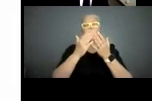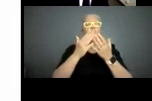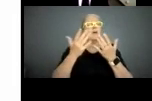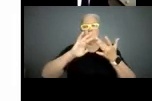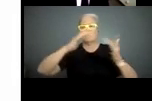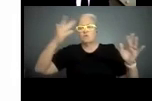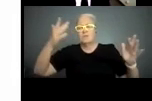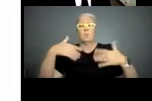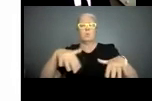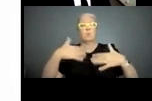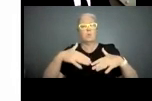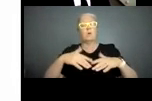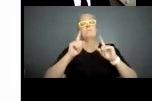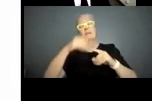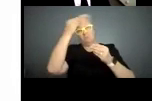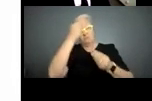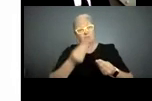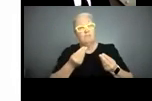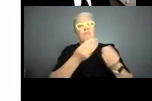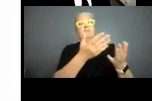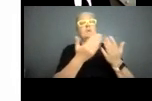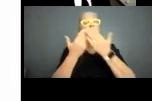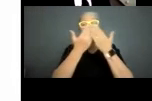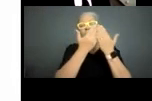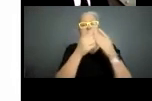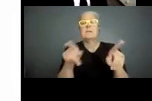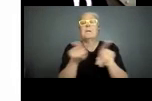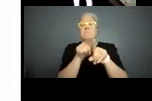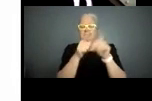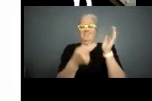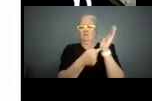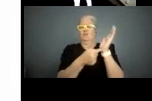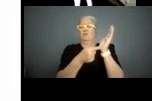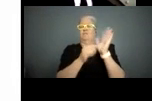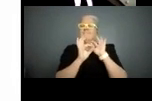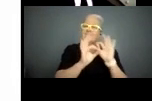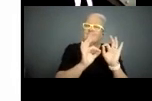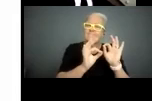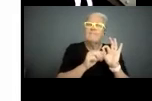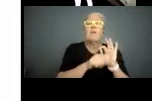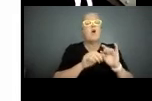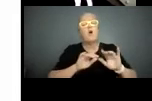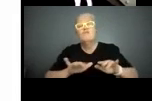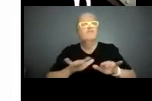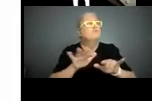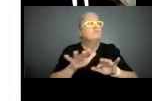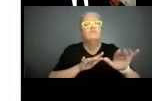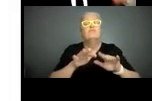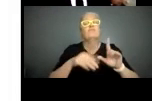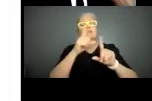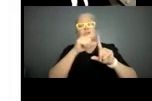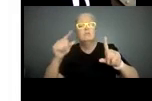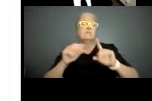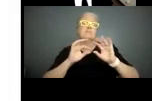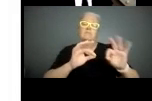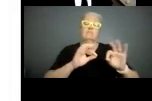to schools so that they can actually do that and do those things. So targeted funding is really important, and